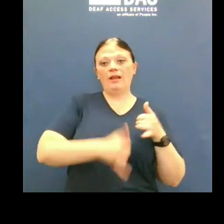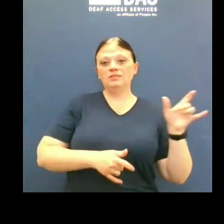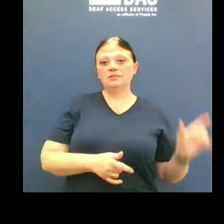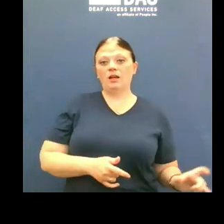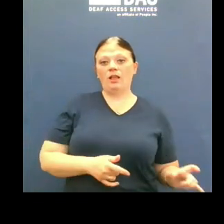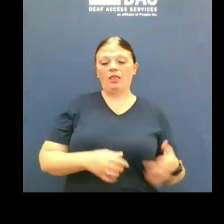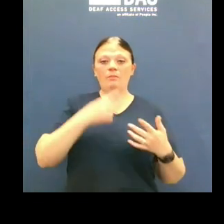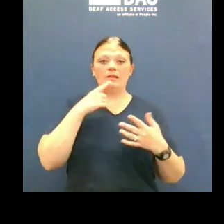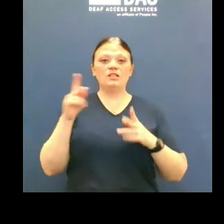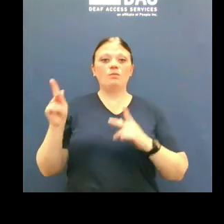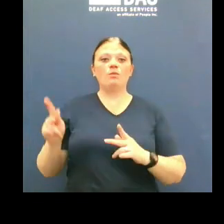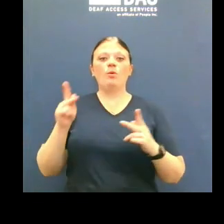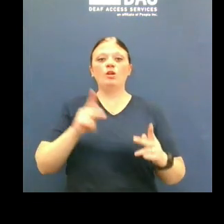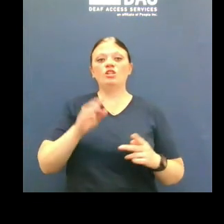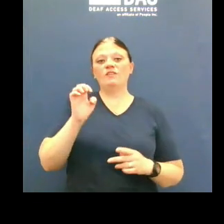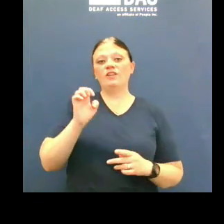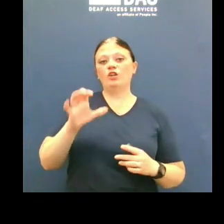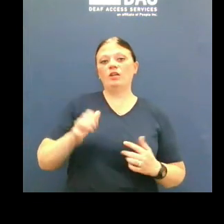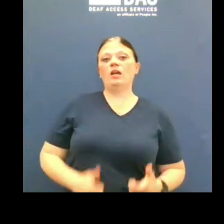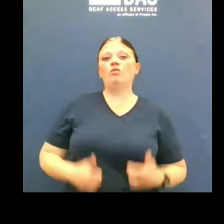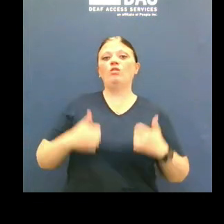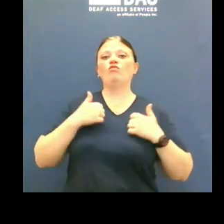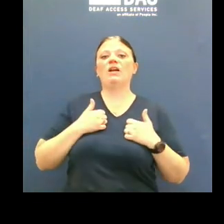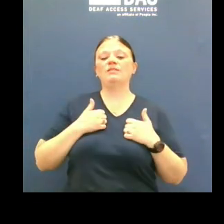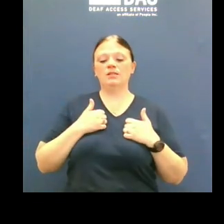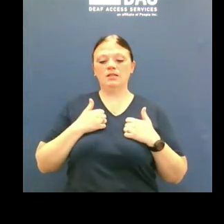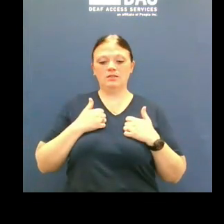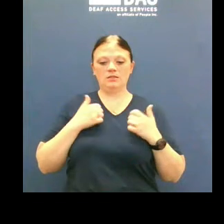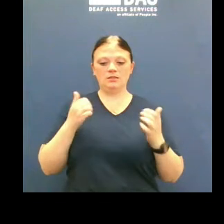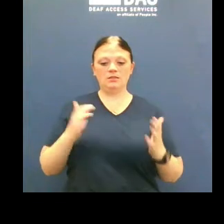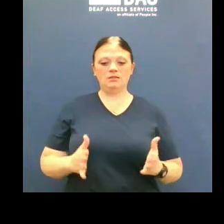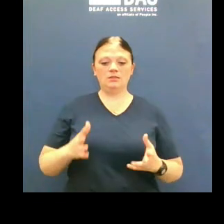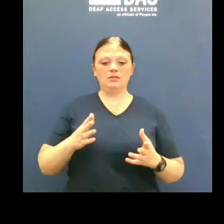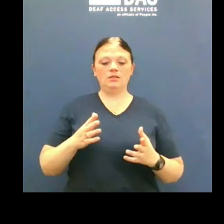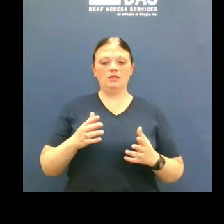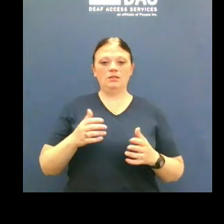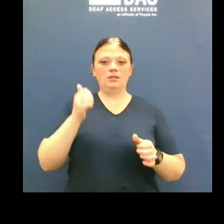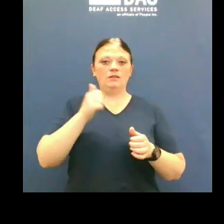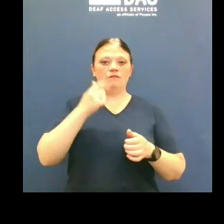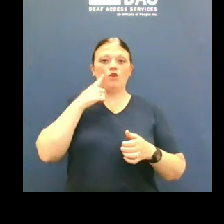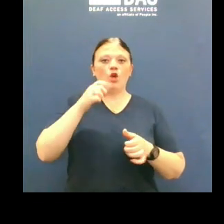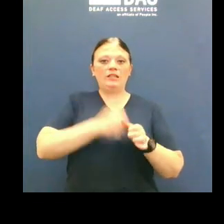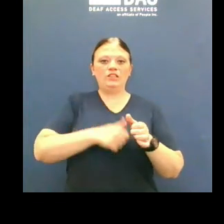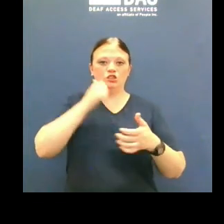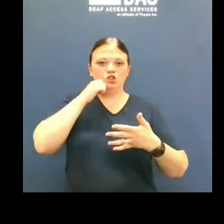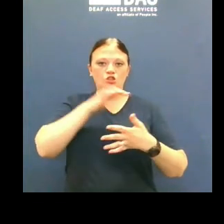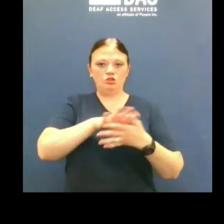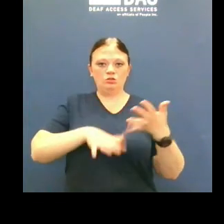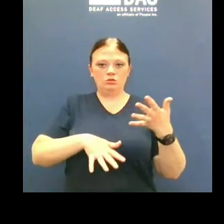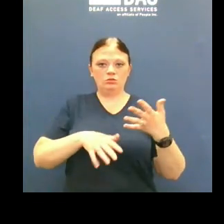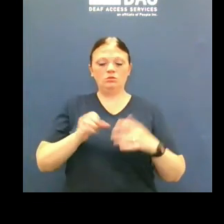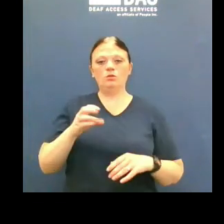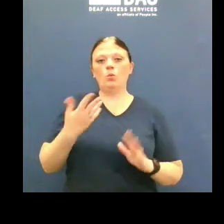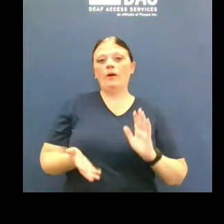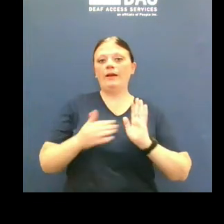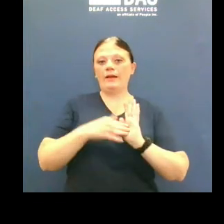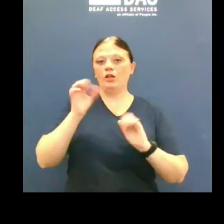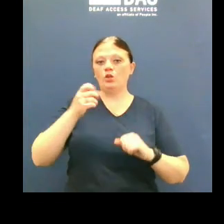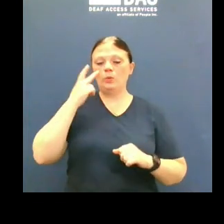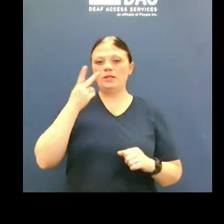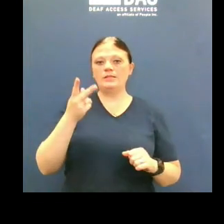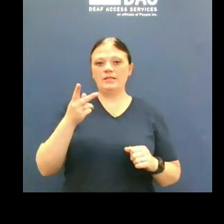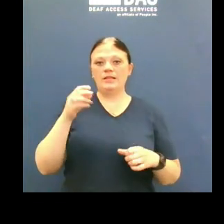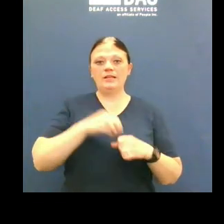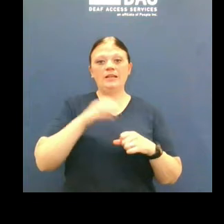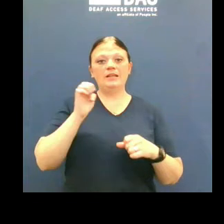is looking at the proportion of Erie County residents of among each race and ethnicity. And so again, you can see that